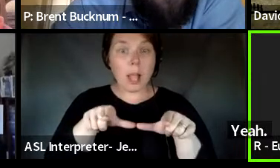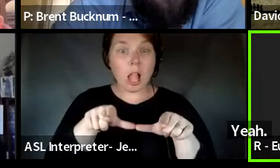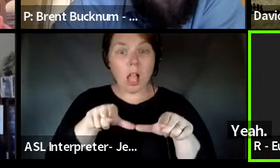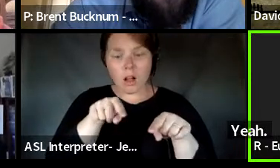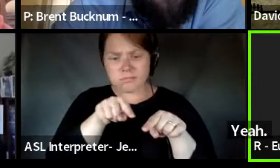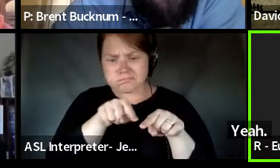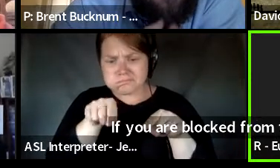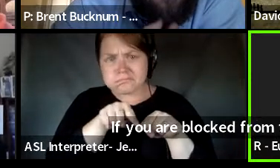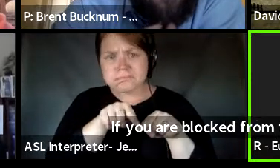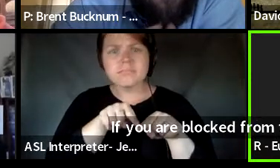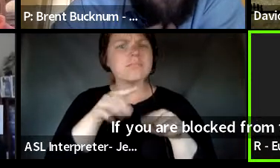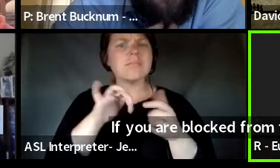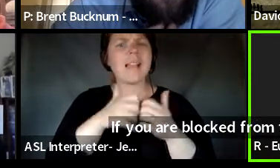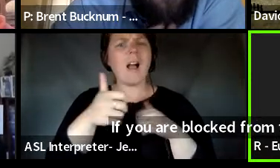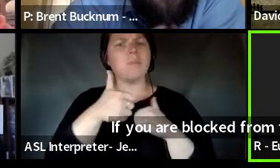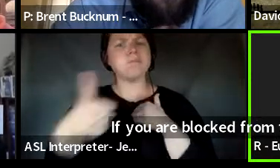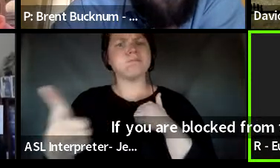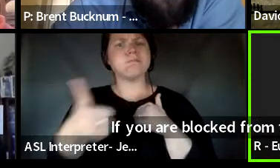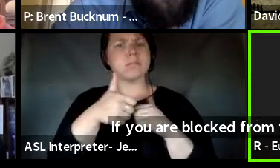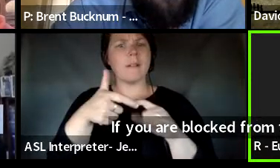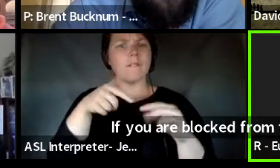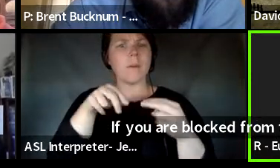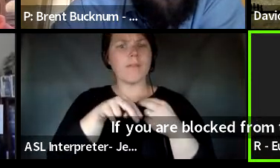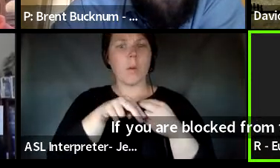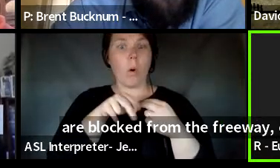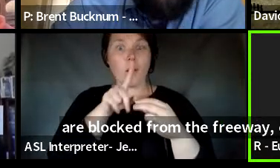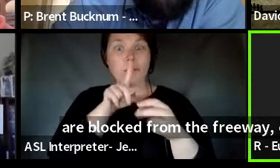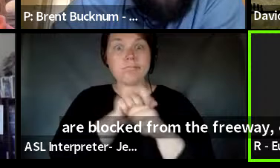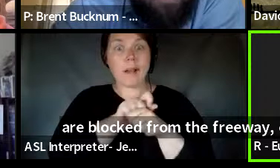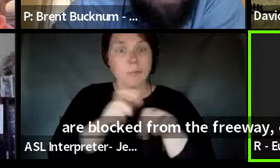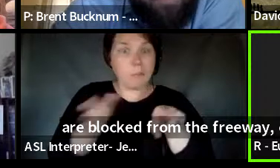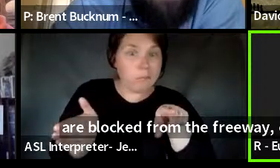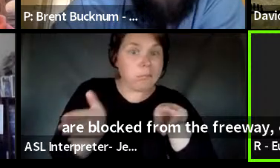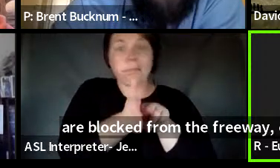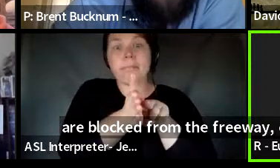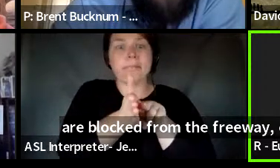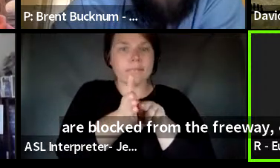are right bumper to the freeway?